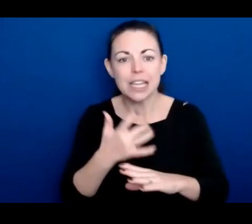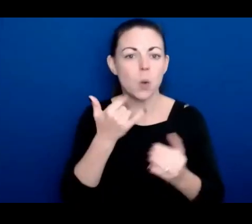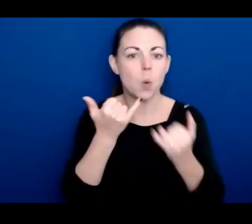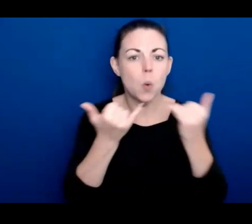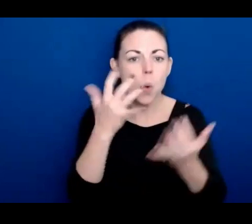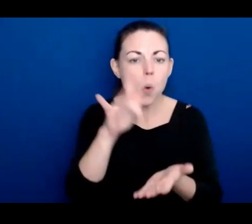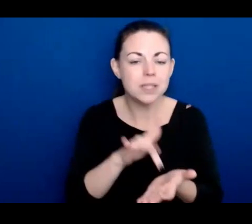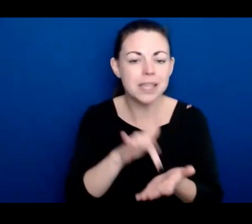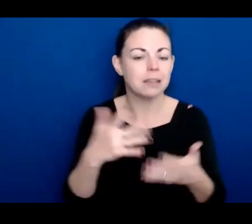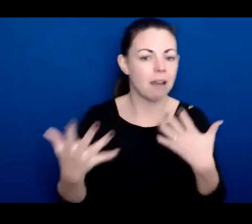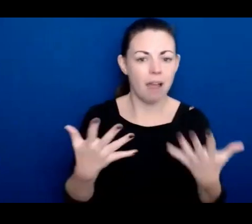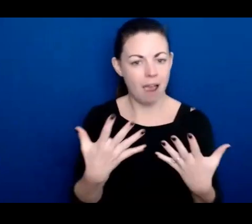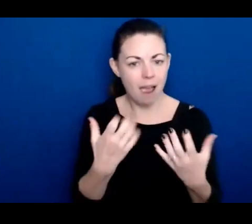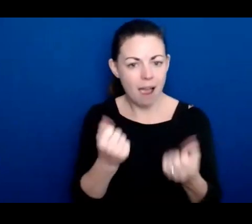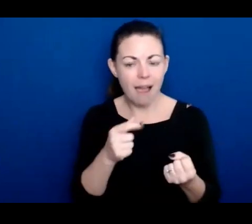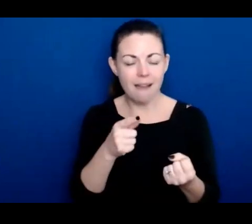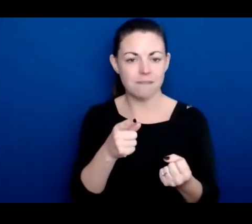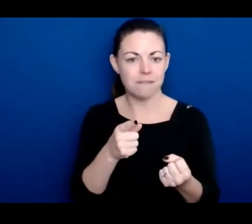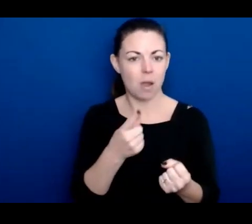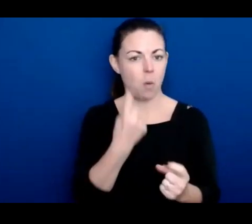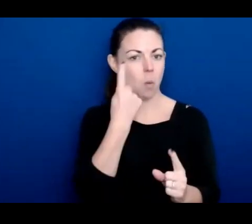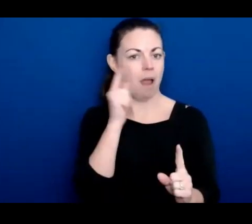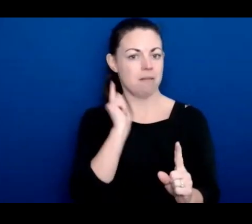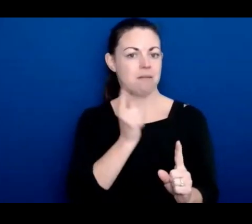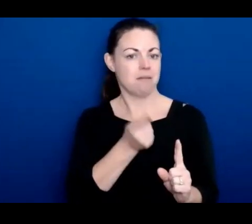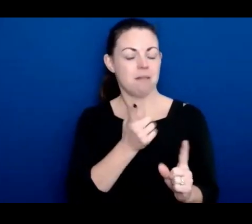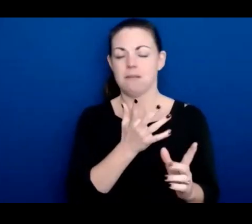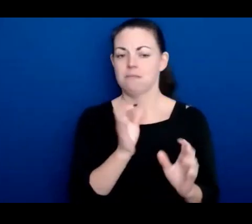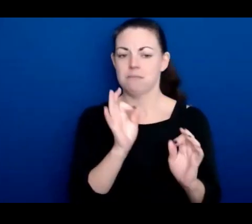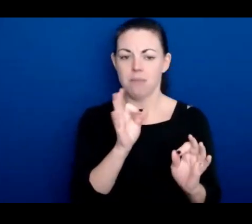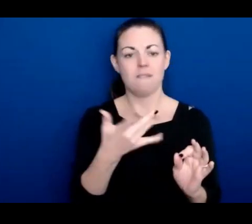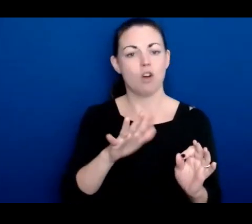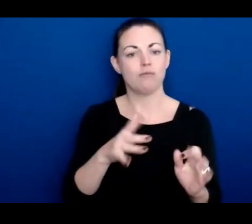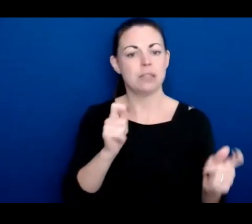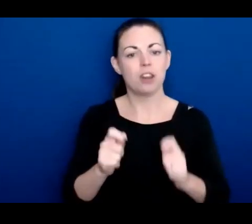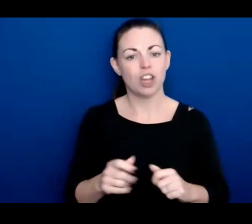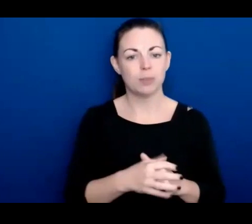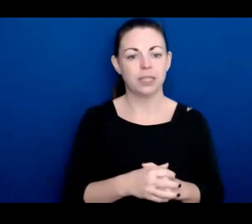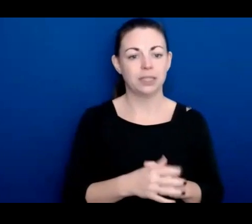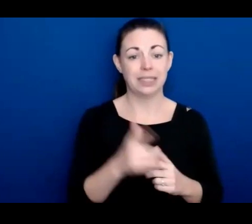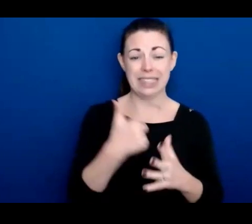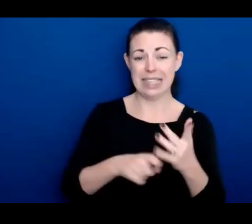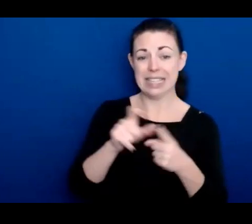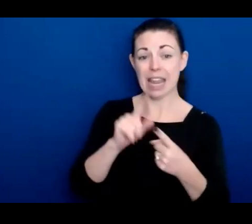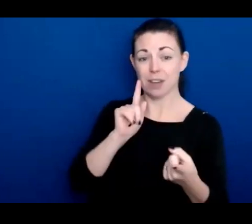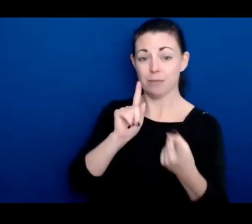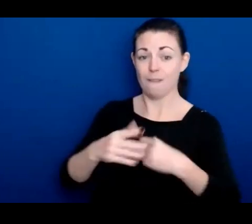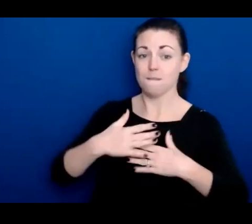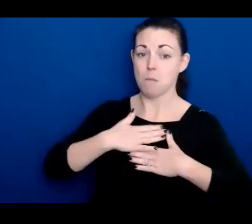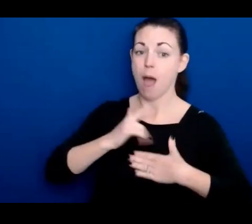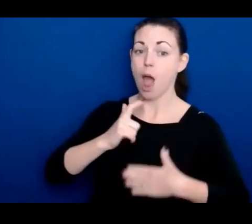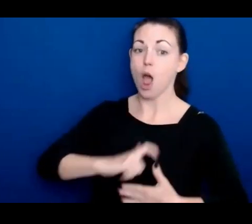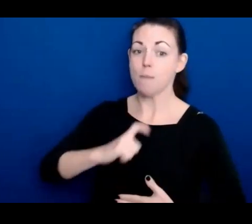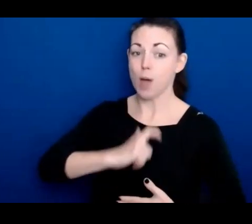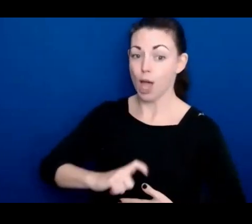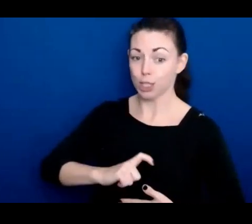is there a go-to from a reasonable adjustments point of view? I'll just give my kind of personal opinion before we ask